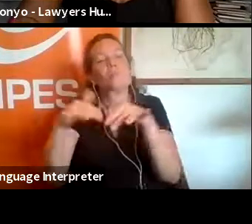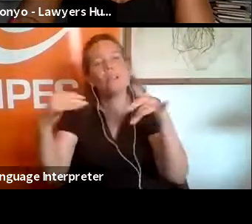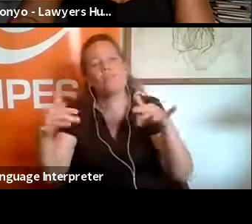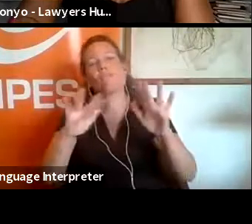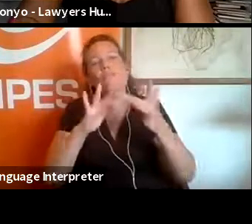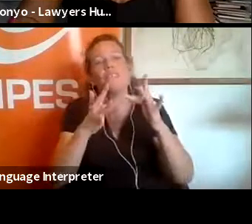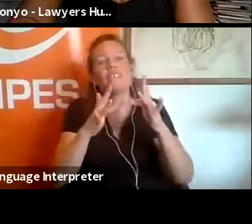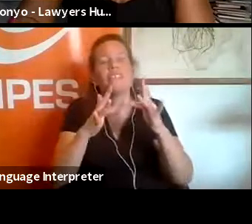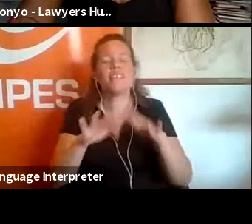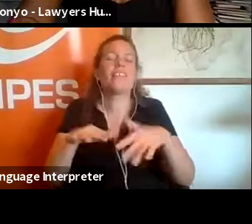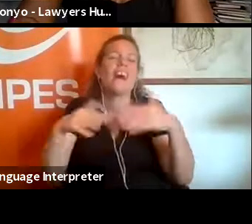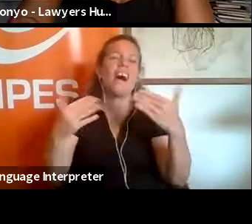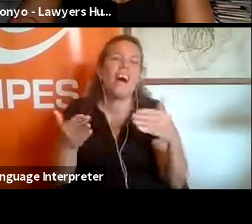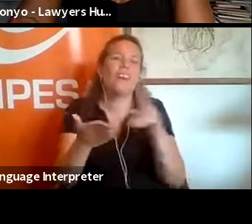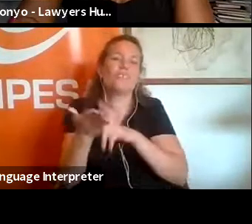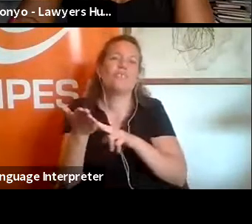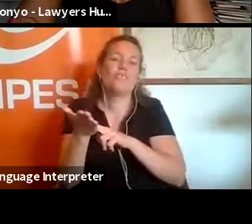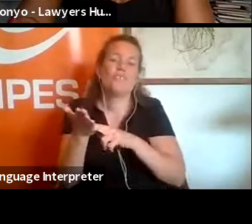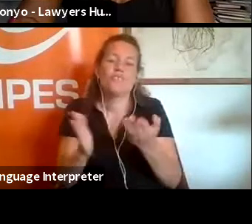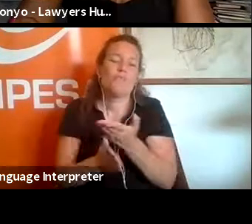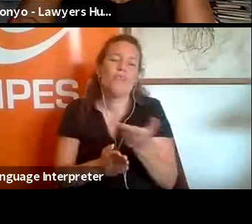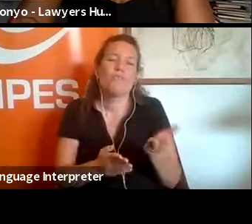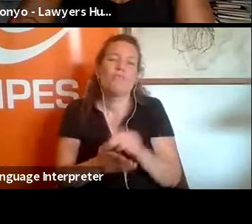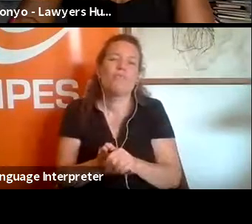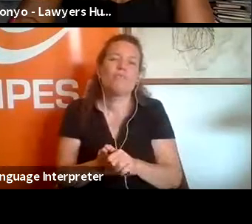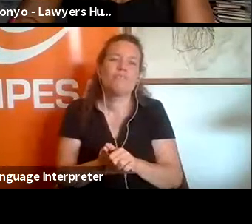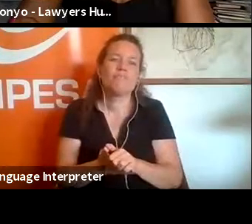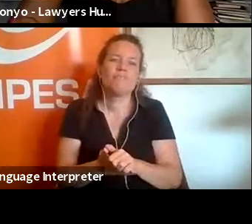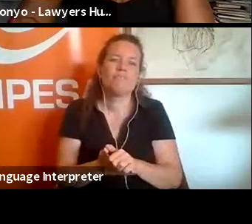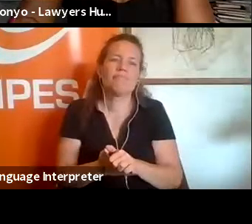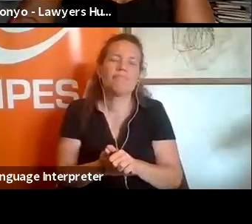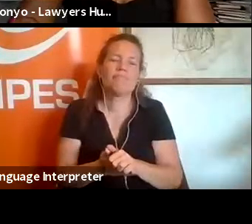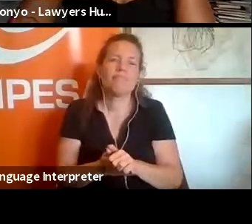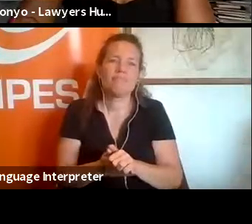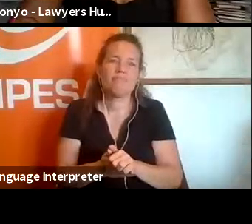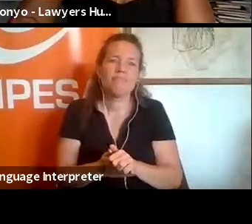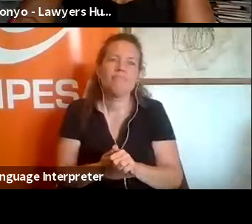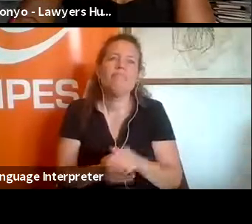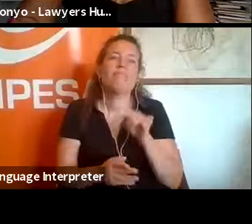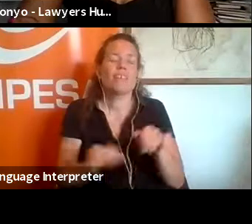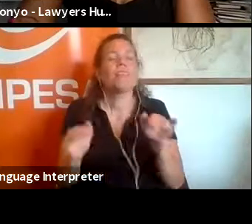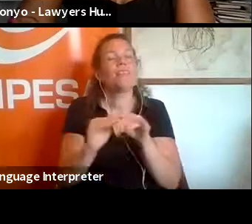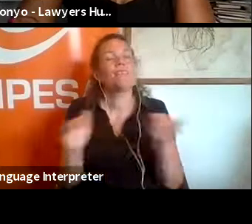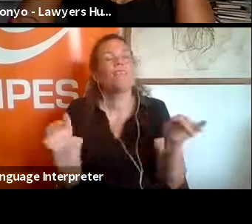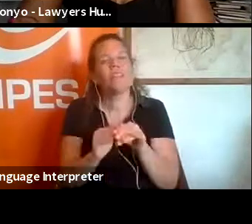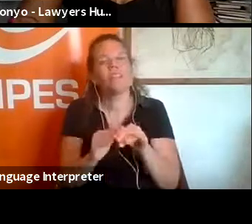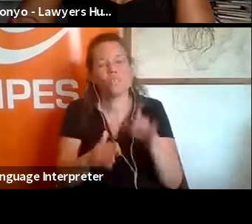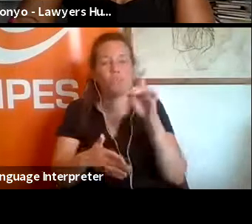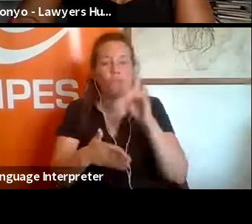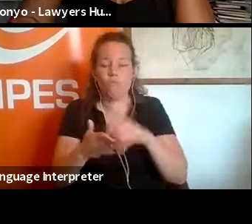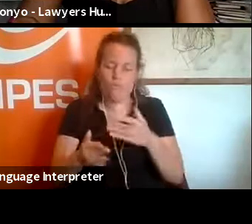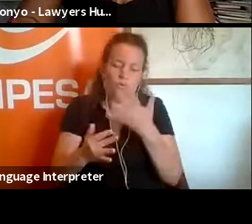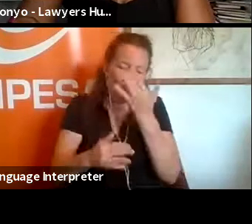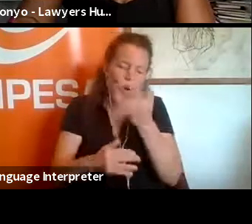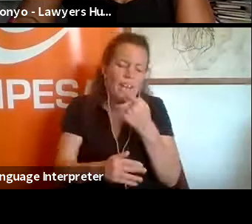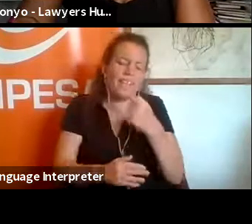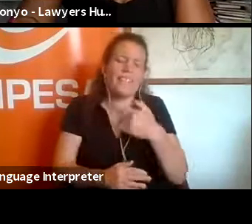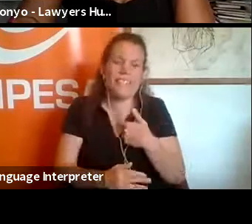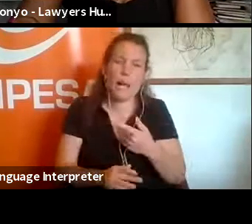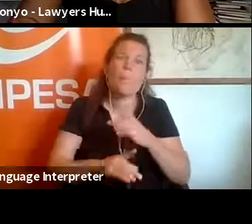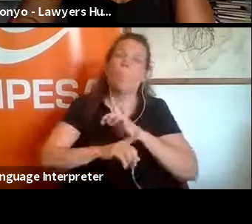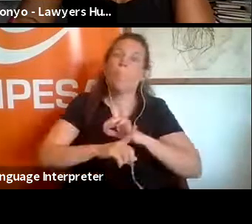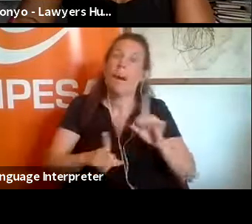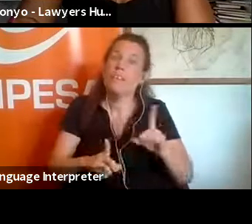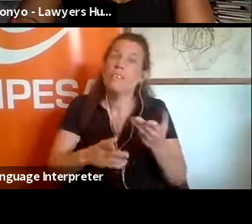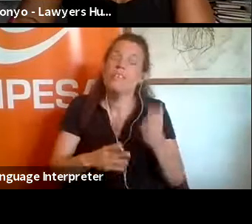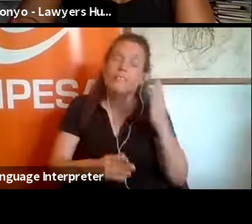been treating both. And that is where that's based on what I make my claim. However, one